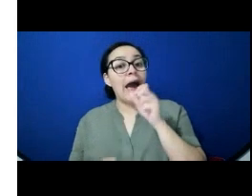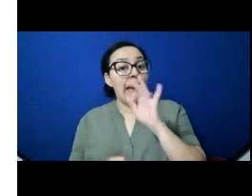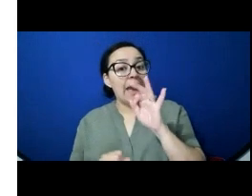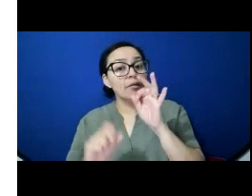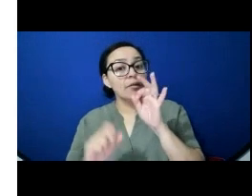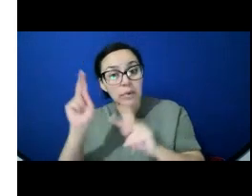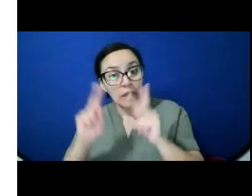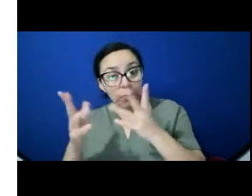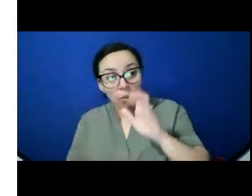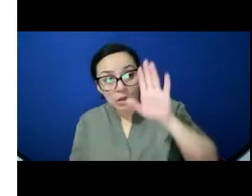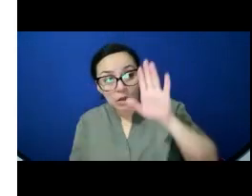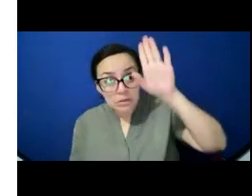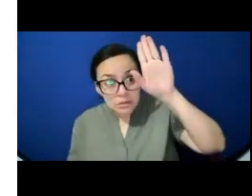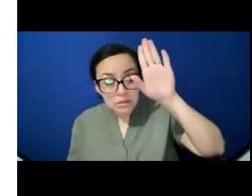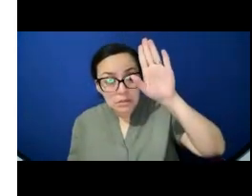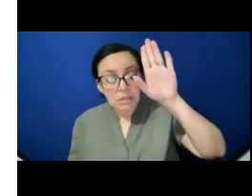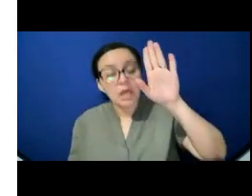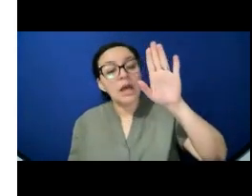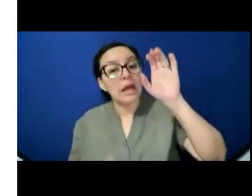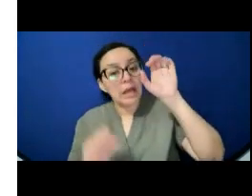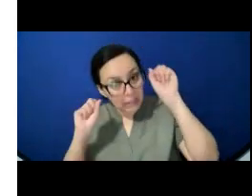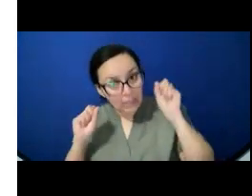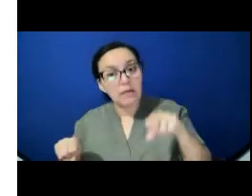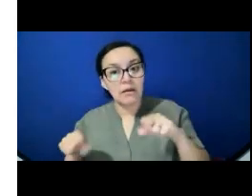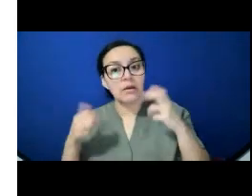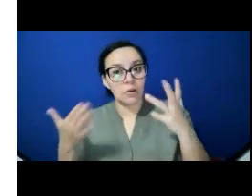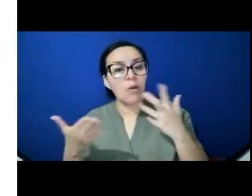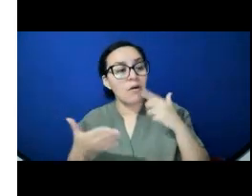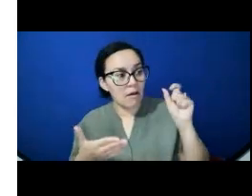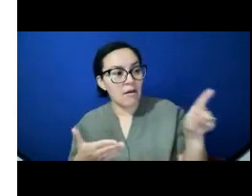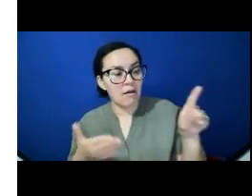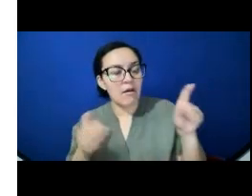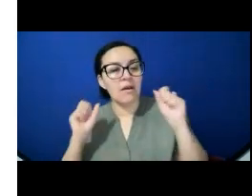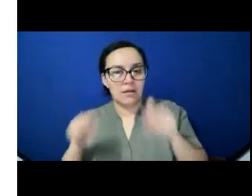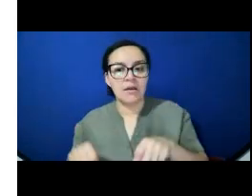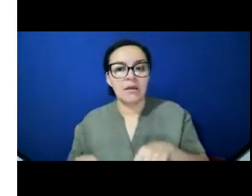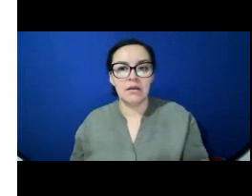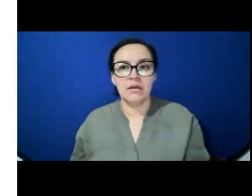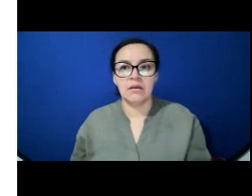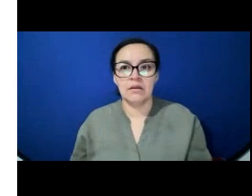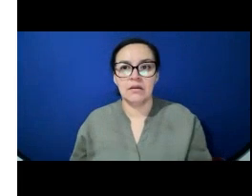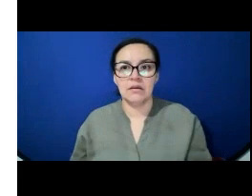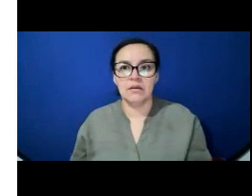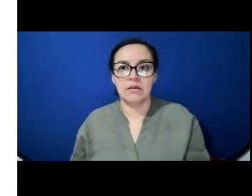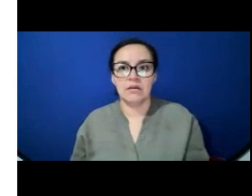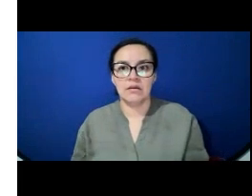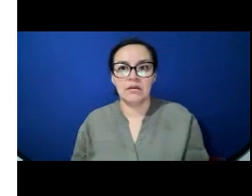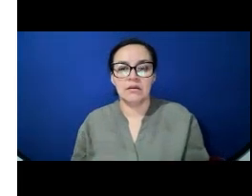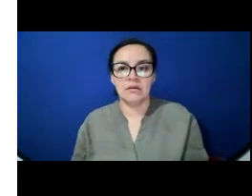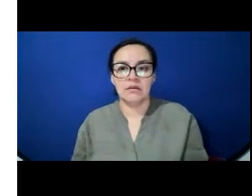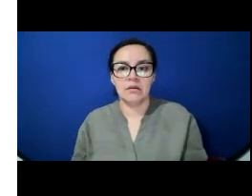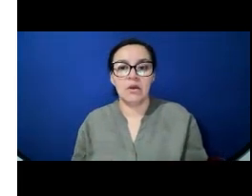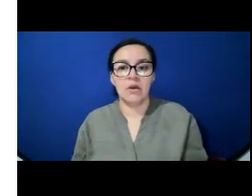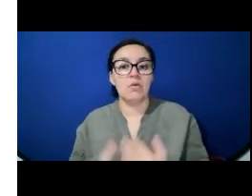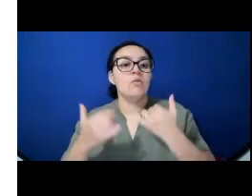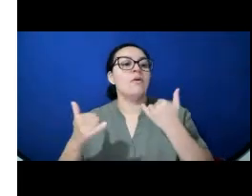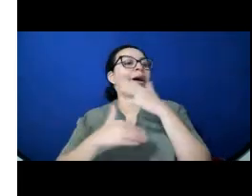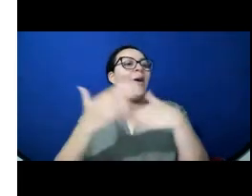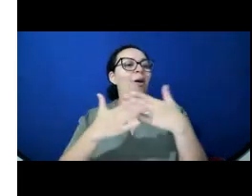anyone that wants to ask a question with their microphone, opening their